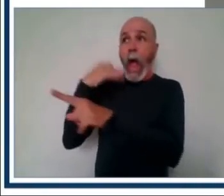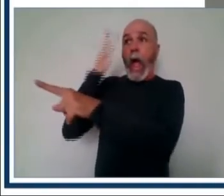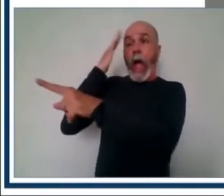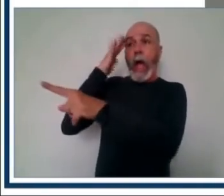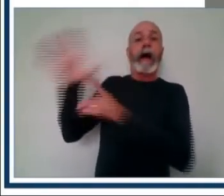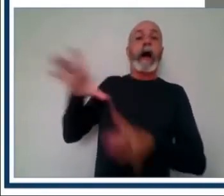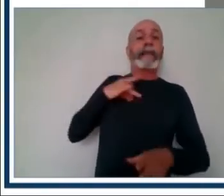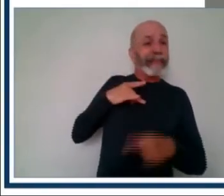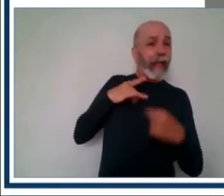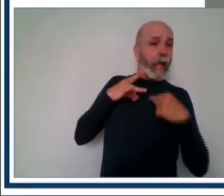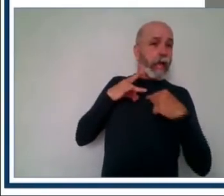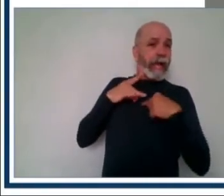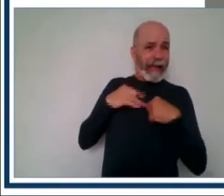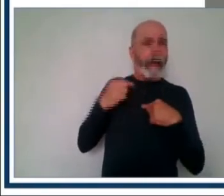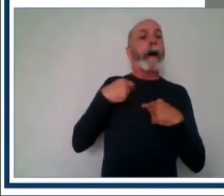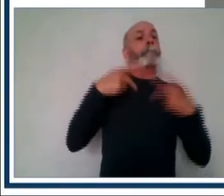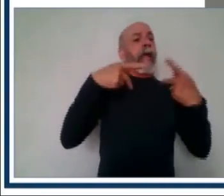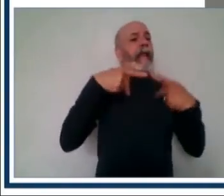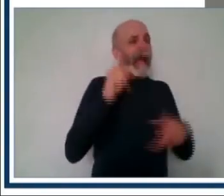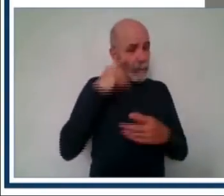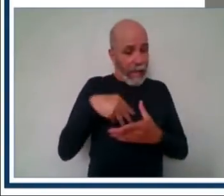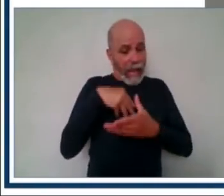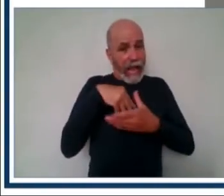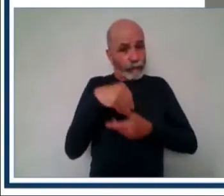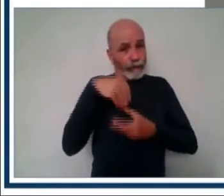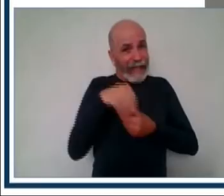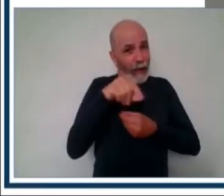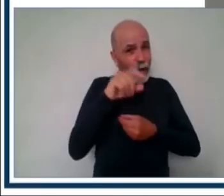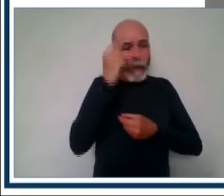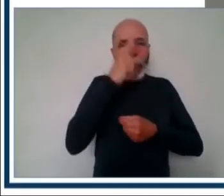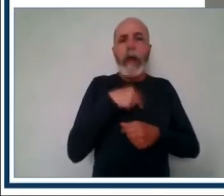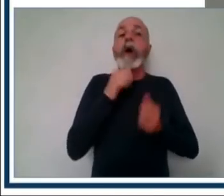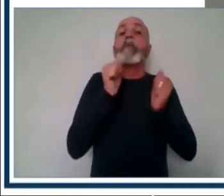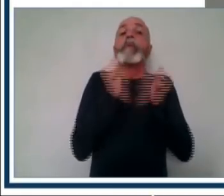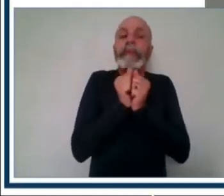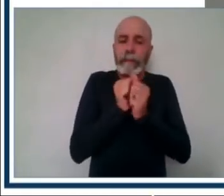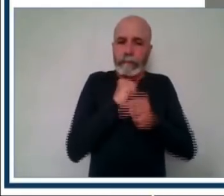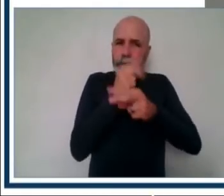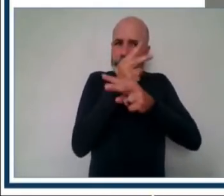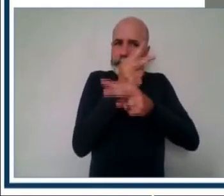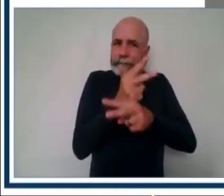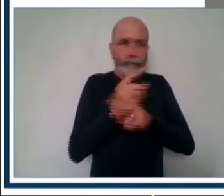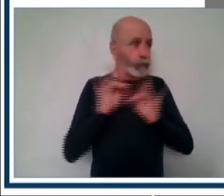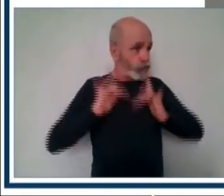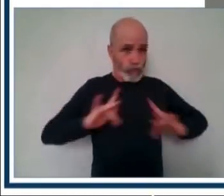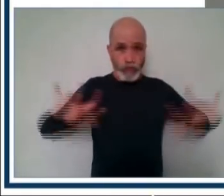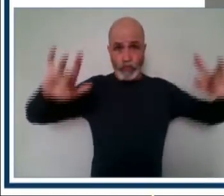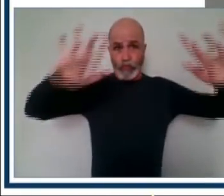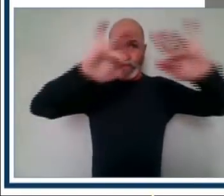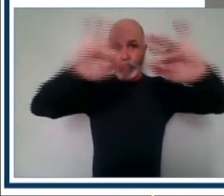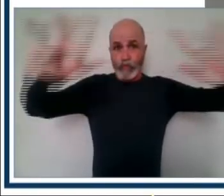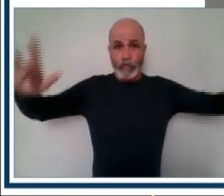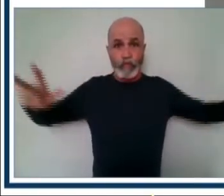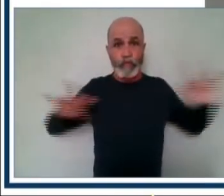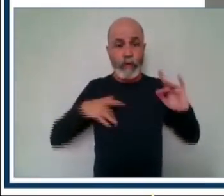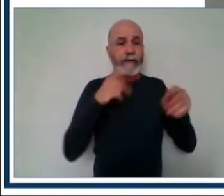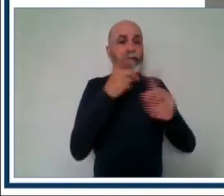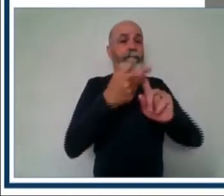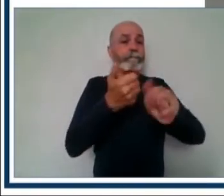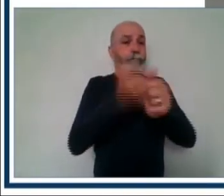outdoors with careful protocols, especially if they're in a multi-unit dwelling. They have to stay distanced, masked, hand washing before they go